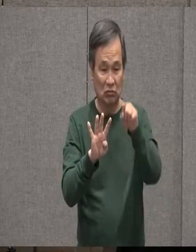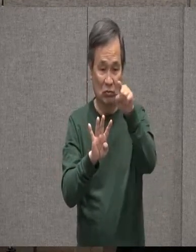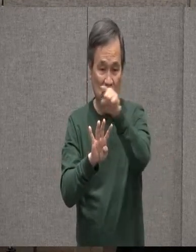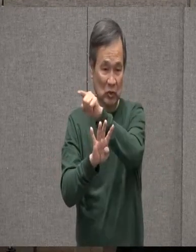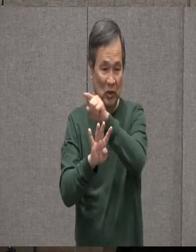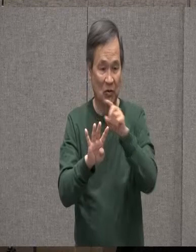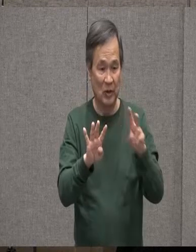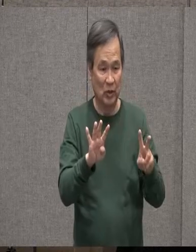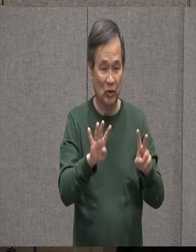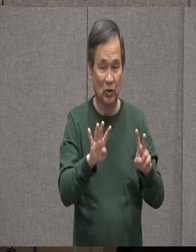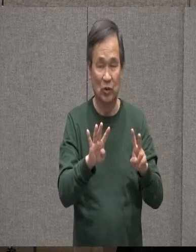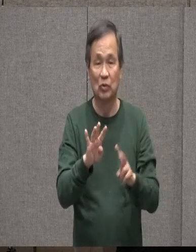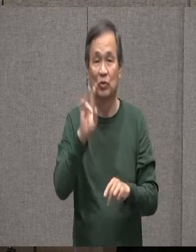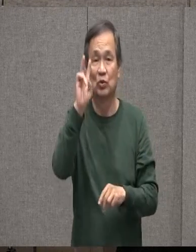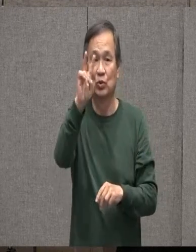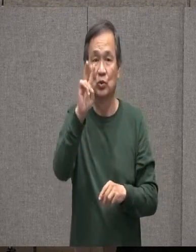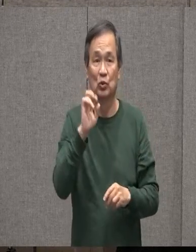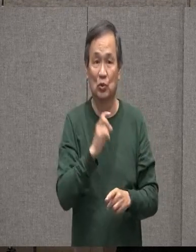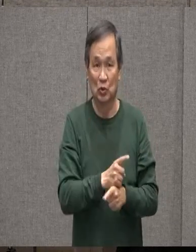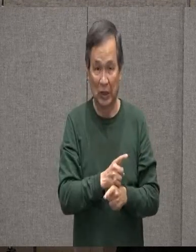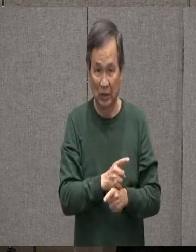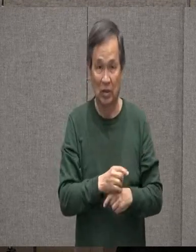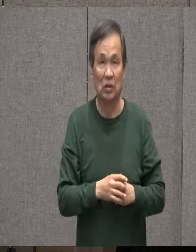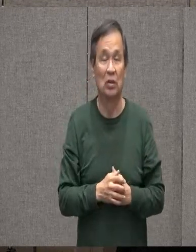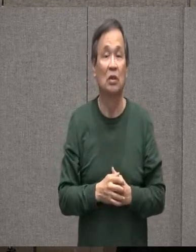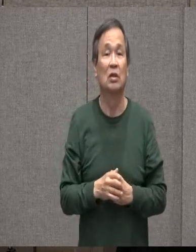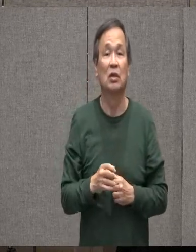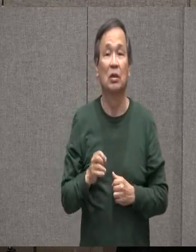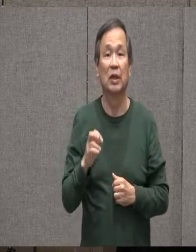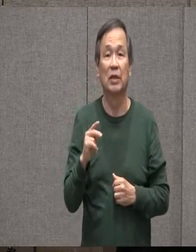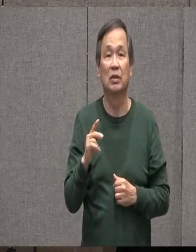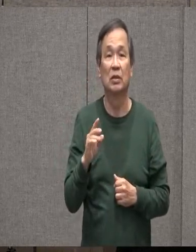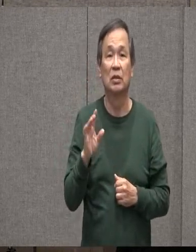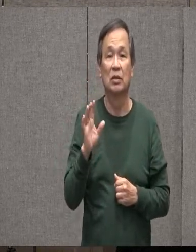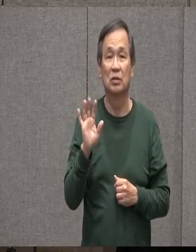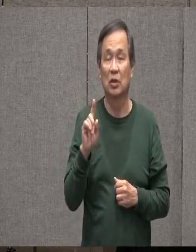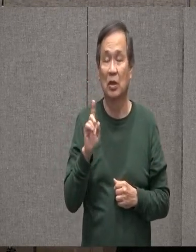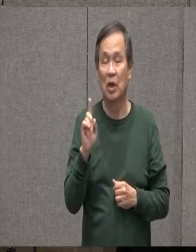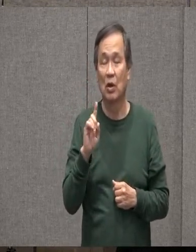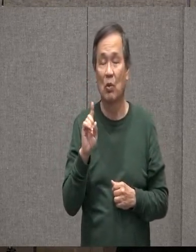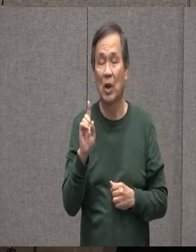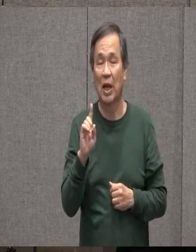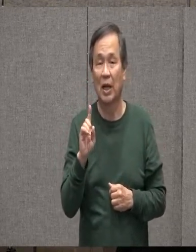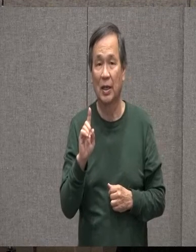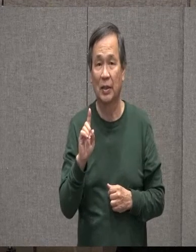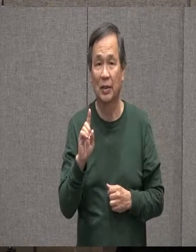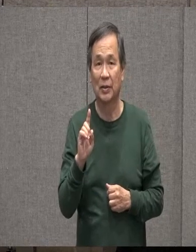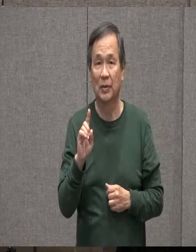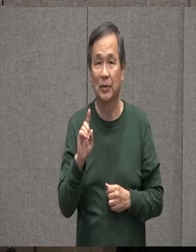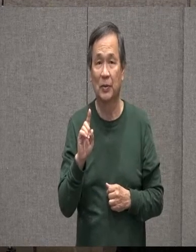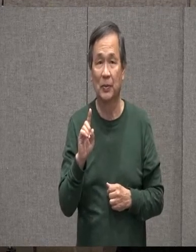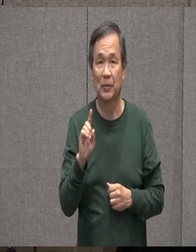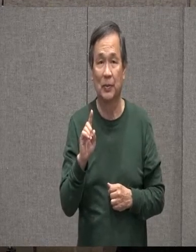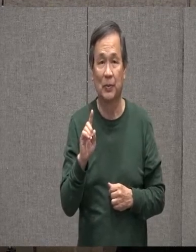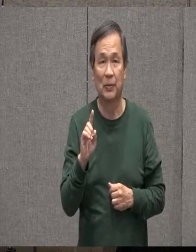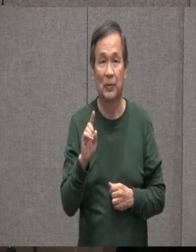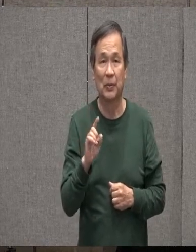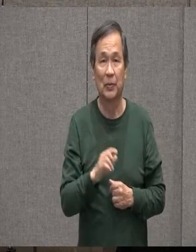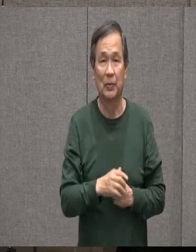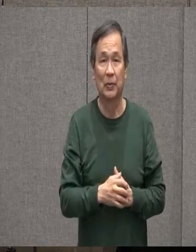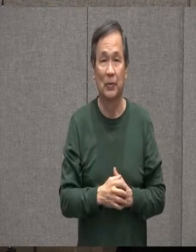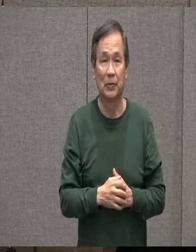2. Now, if I divided 3 by 1, that's going to be a 3 because anything divided by itself is still going to be that number.